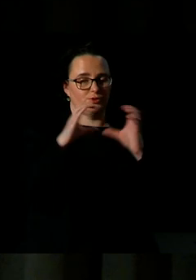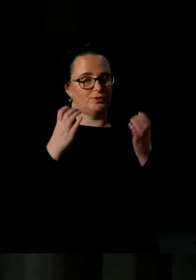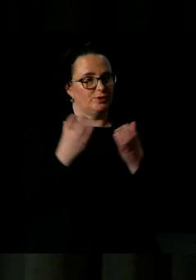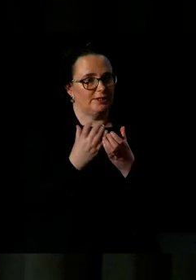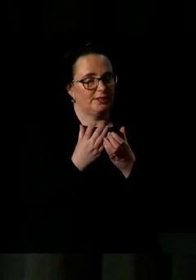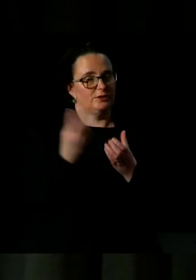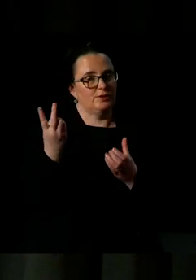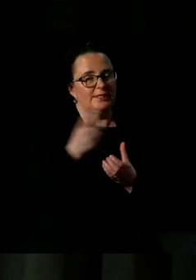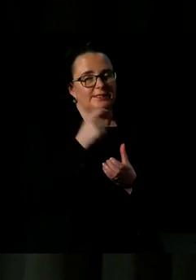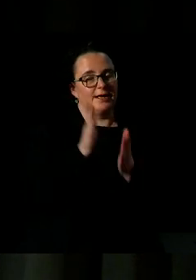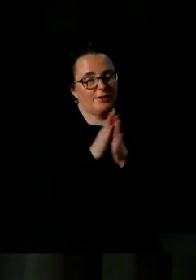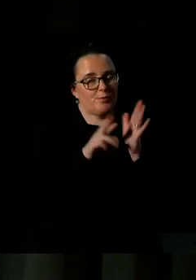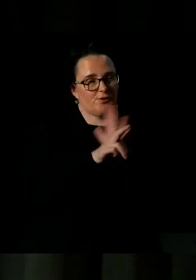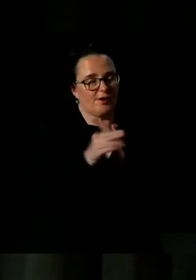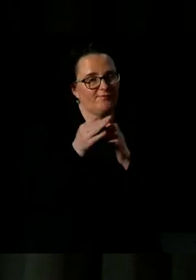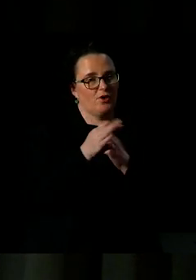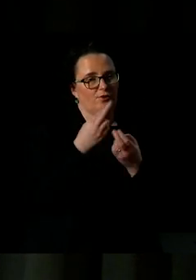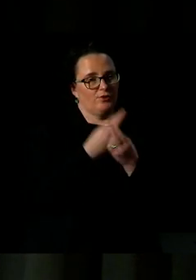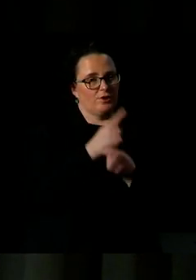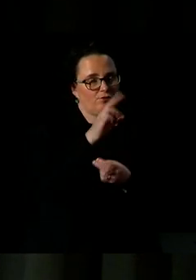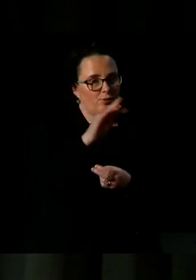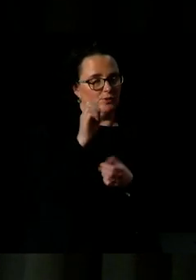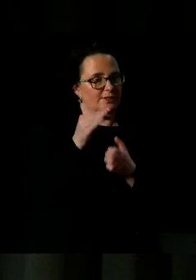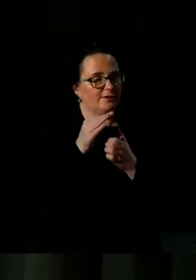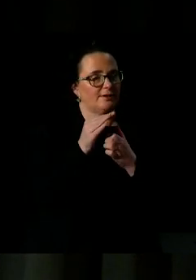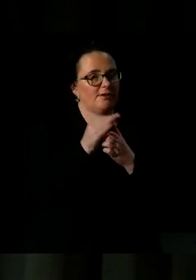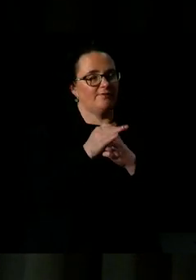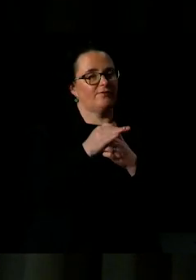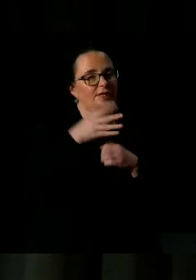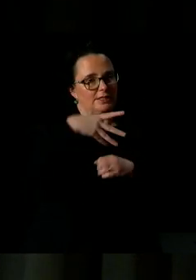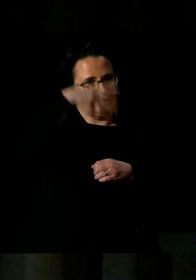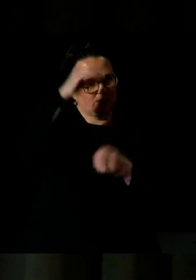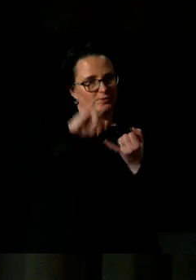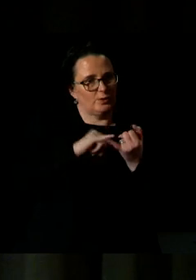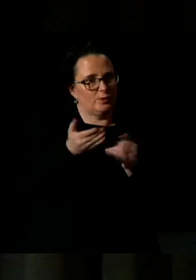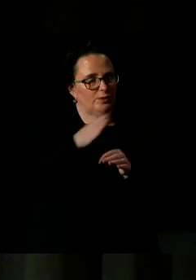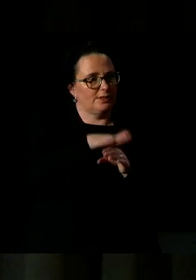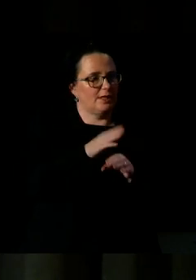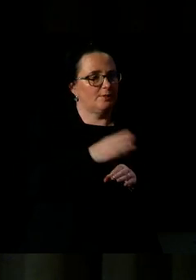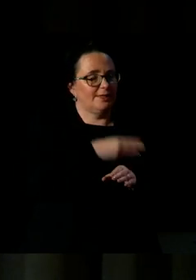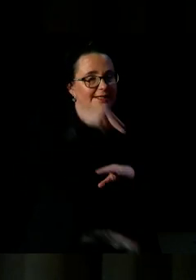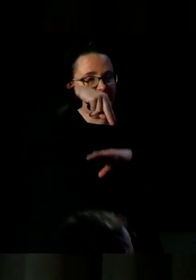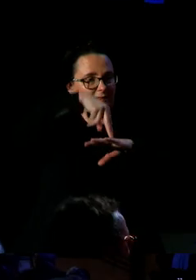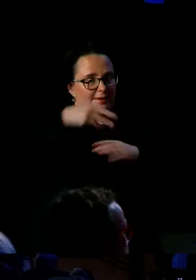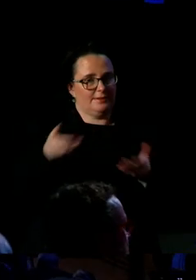to recite the prayer for the repose of the souls of the departed. Please stand.